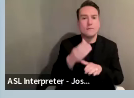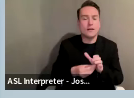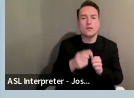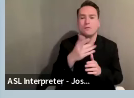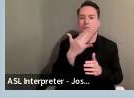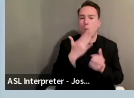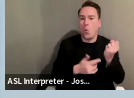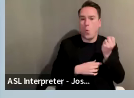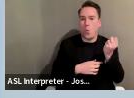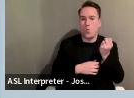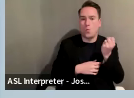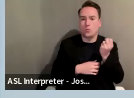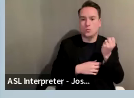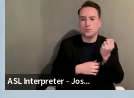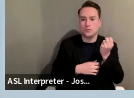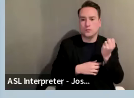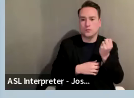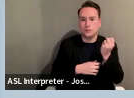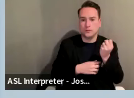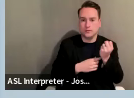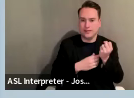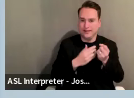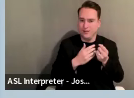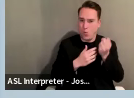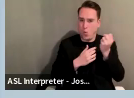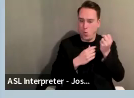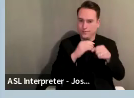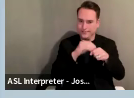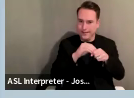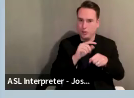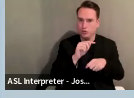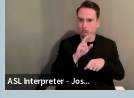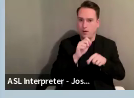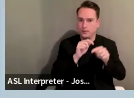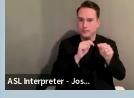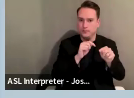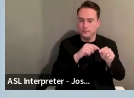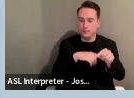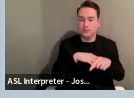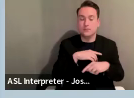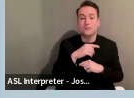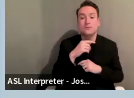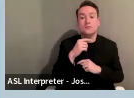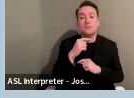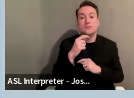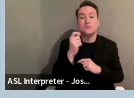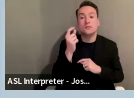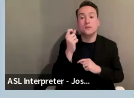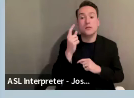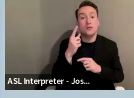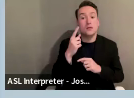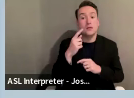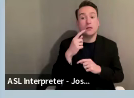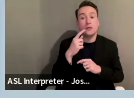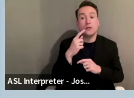held back and held in trust. So when that takes place, I, in general,